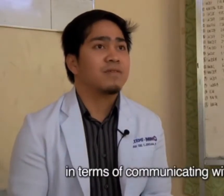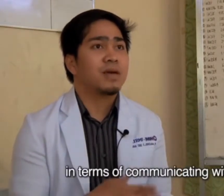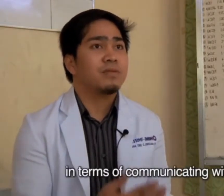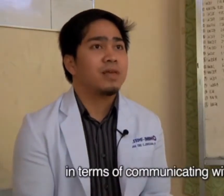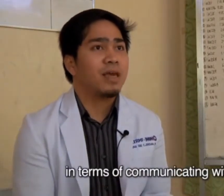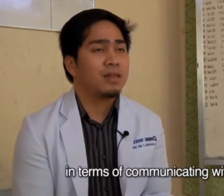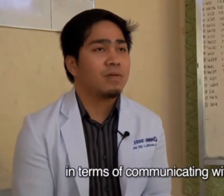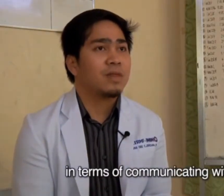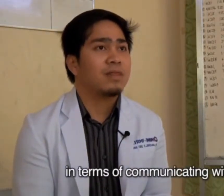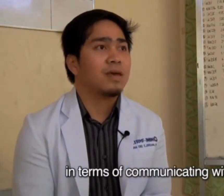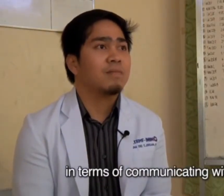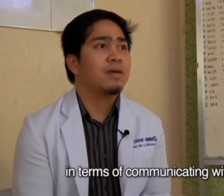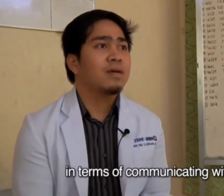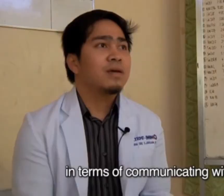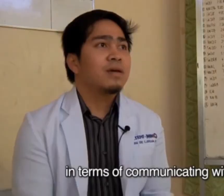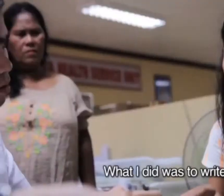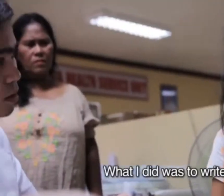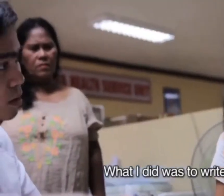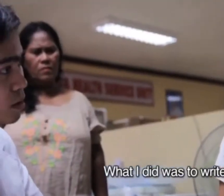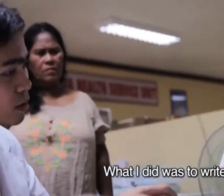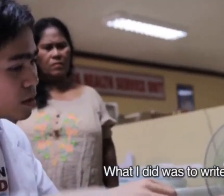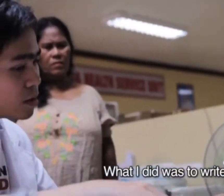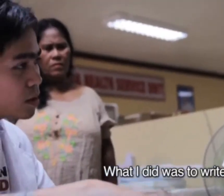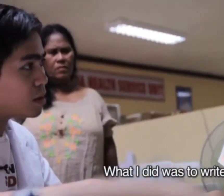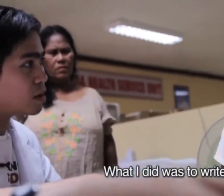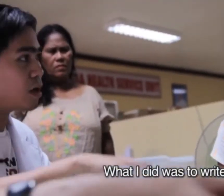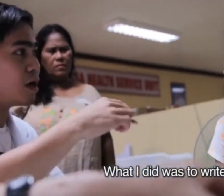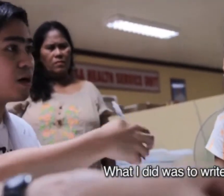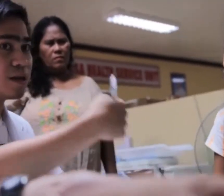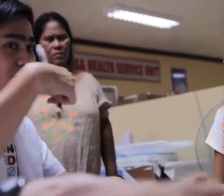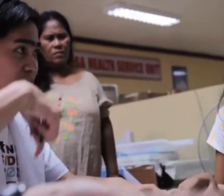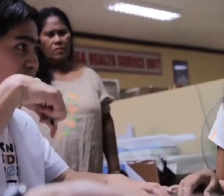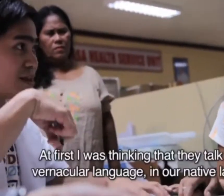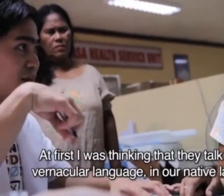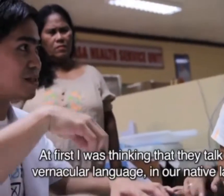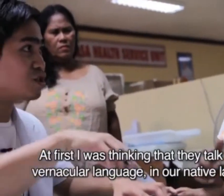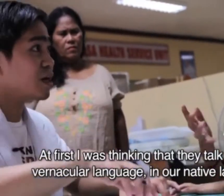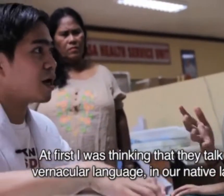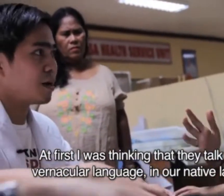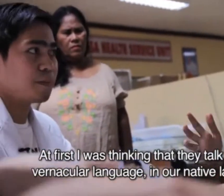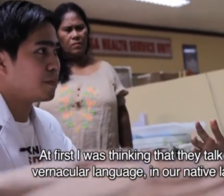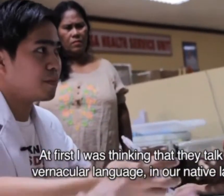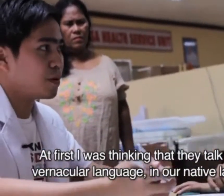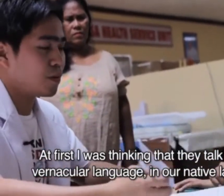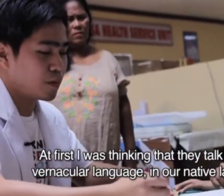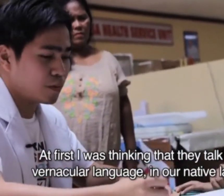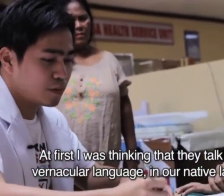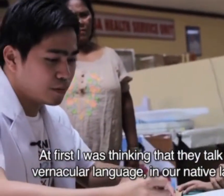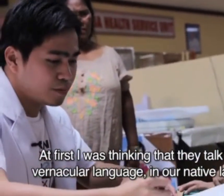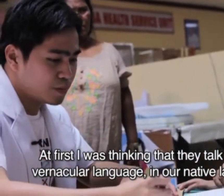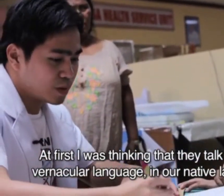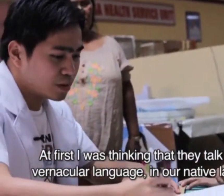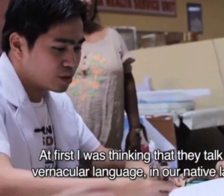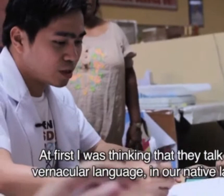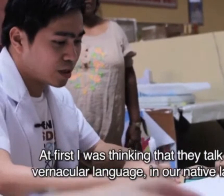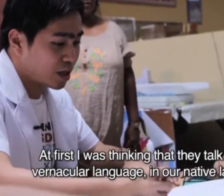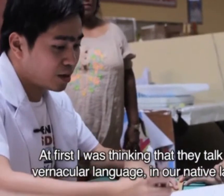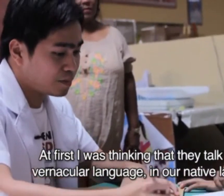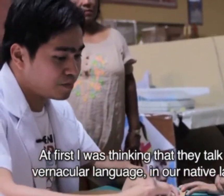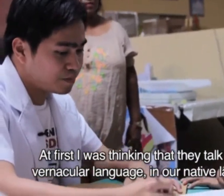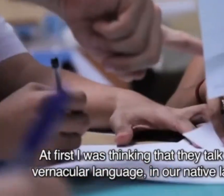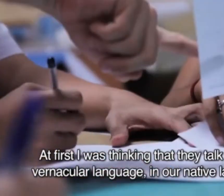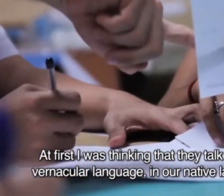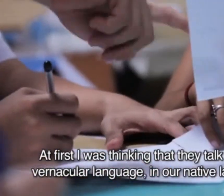in terms of communicating with them. What I did was to write. At first, I was thinking that they